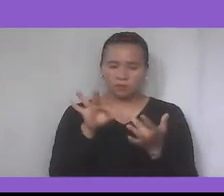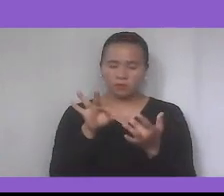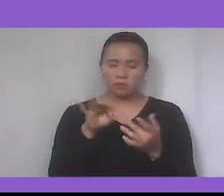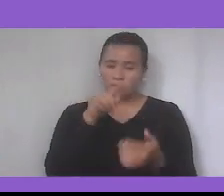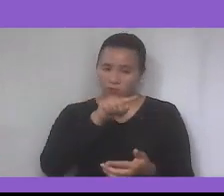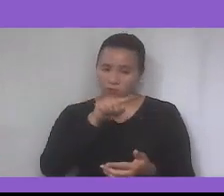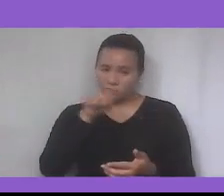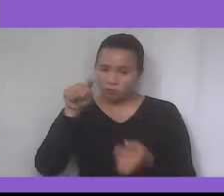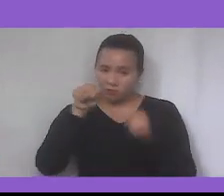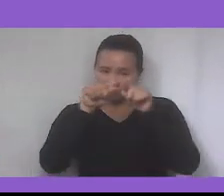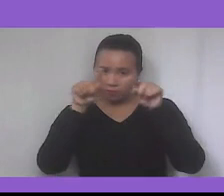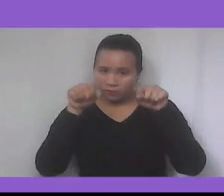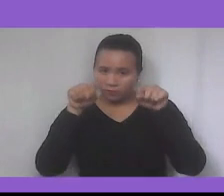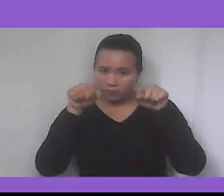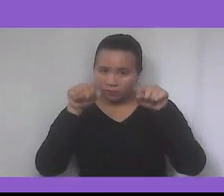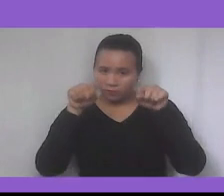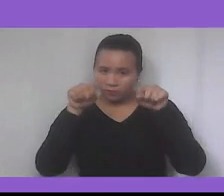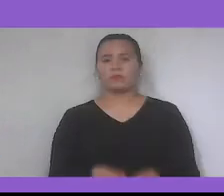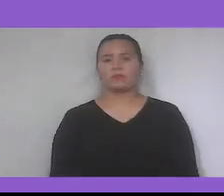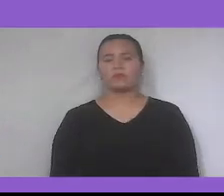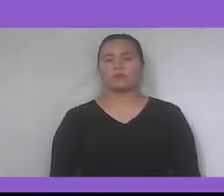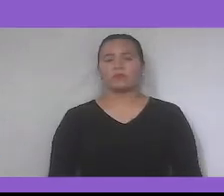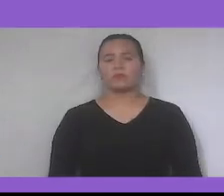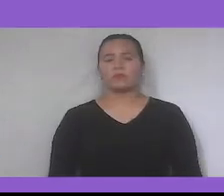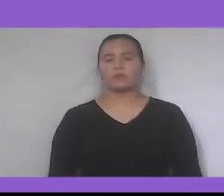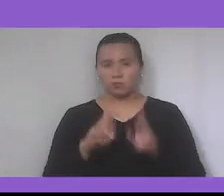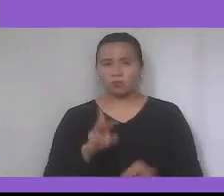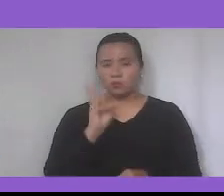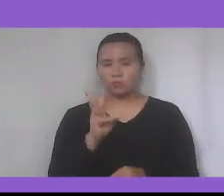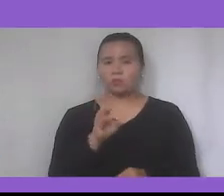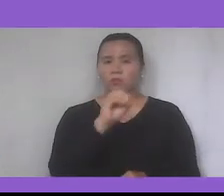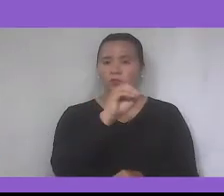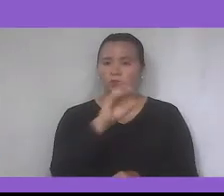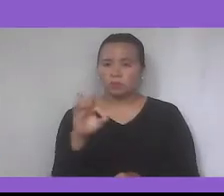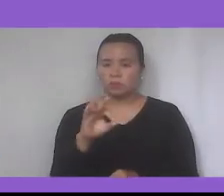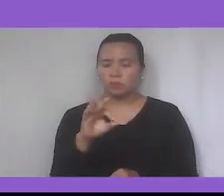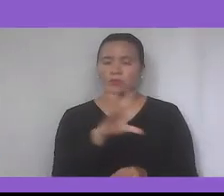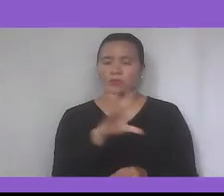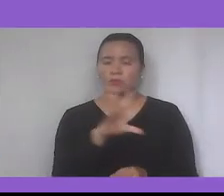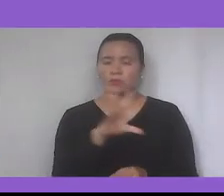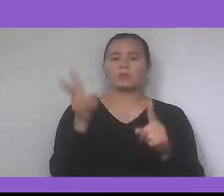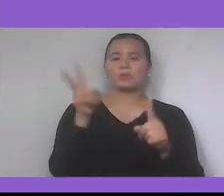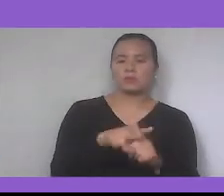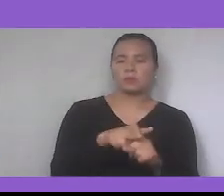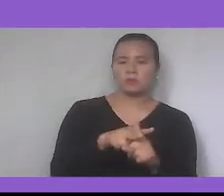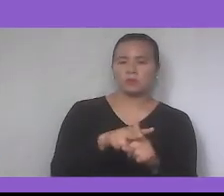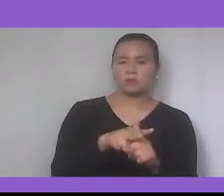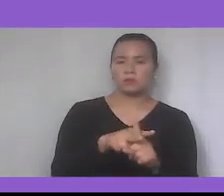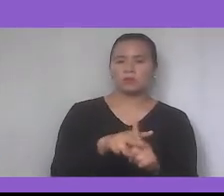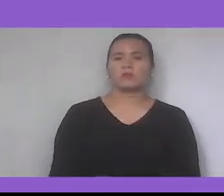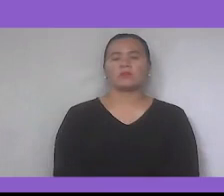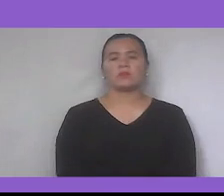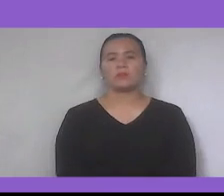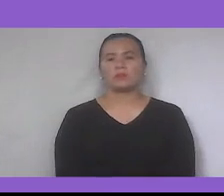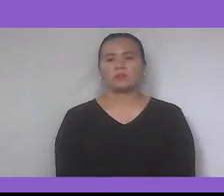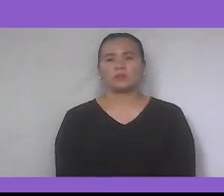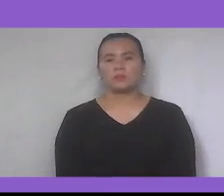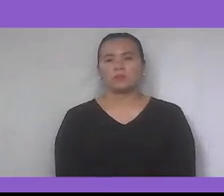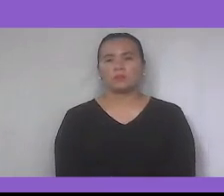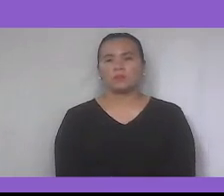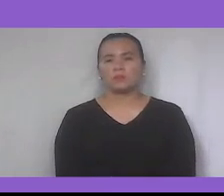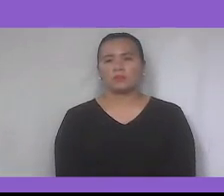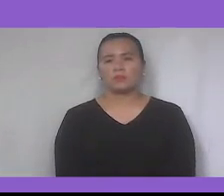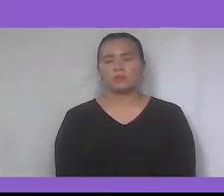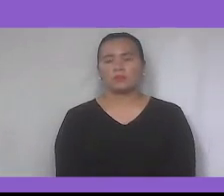students, and deselect the check boxes that features you'd like to turn off, and then